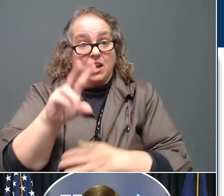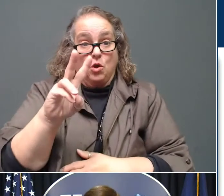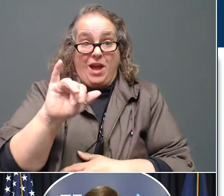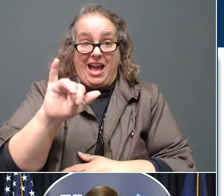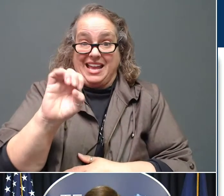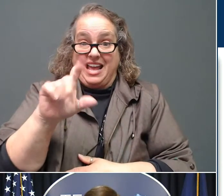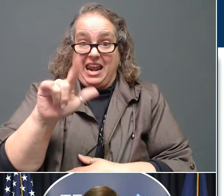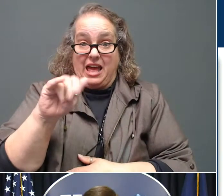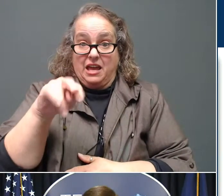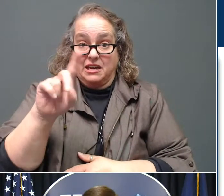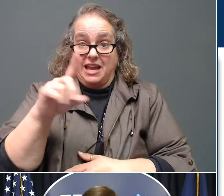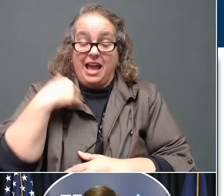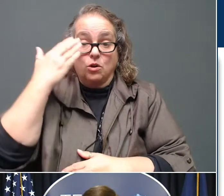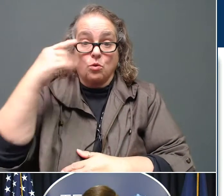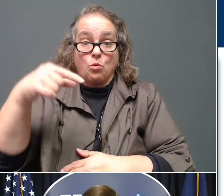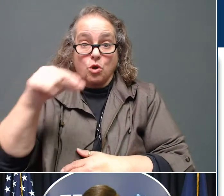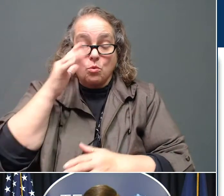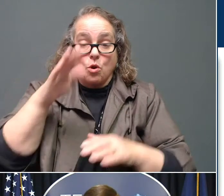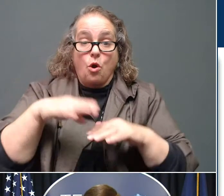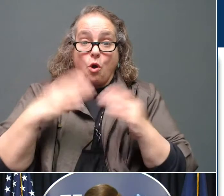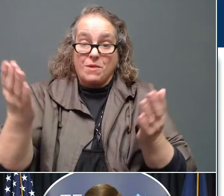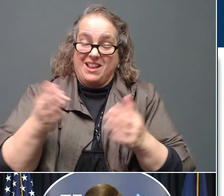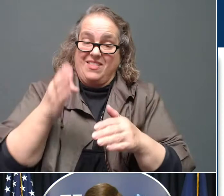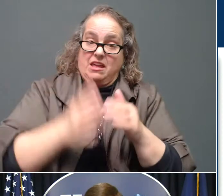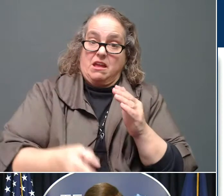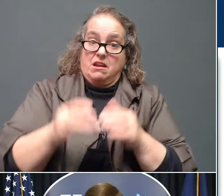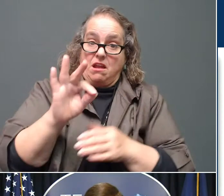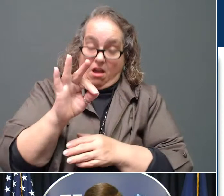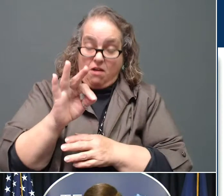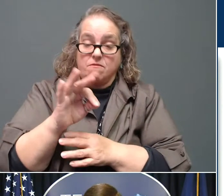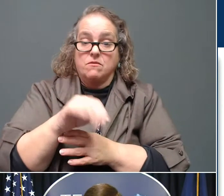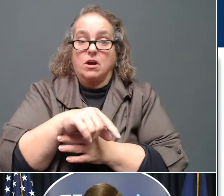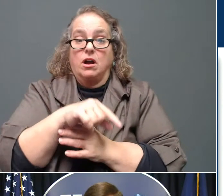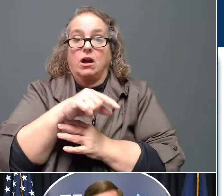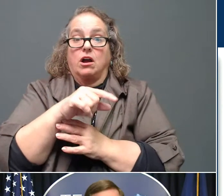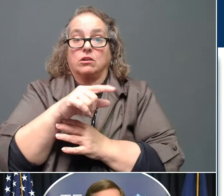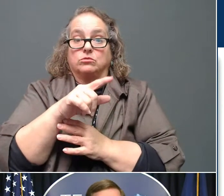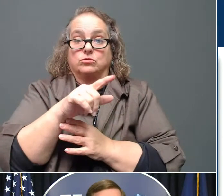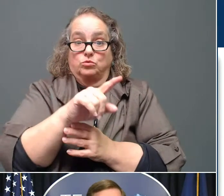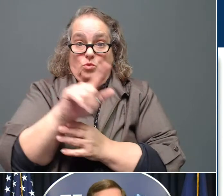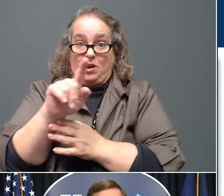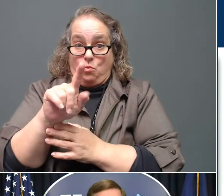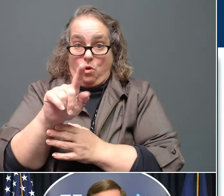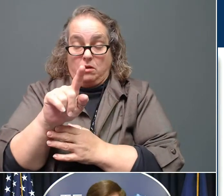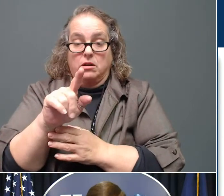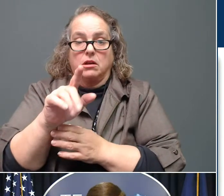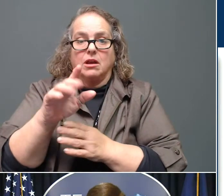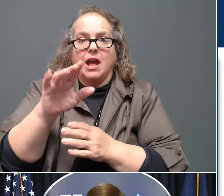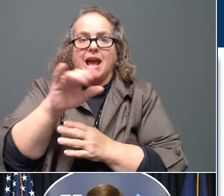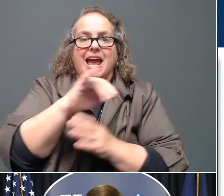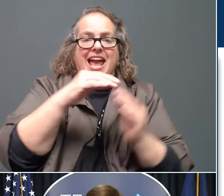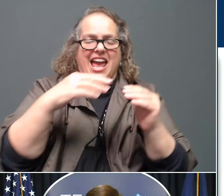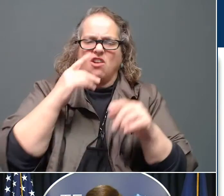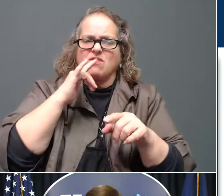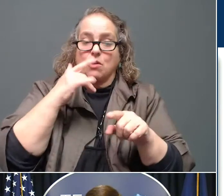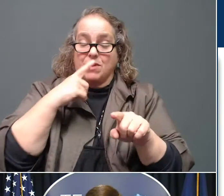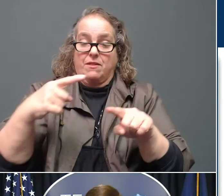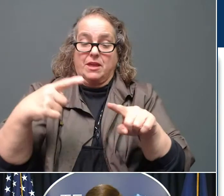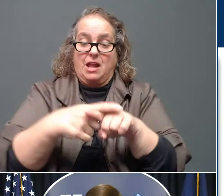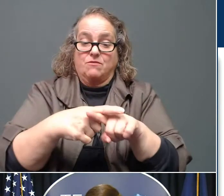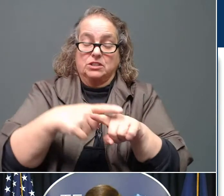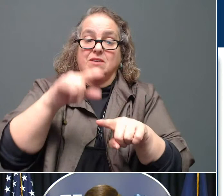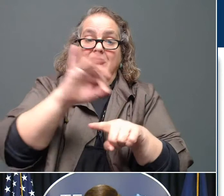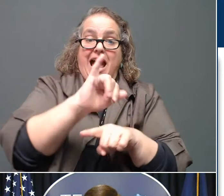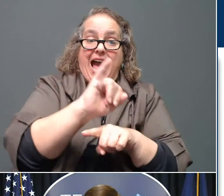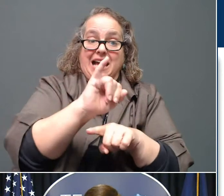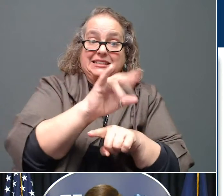Q1, will locate on Olympia Park Plaza near the intersection of I-71 and the Gene Snyder Freeway. The company